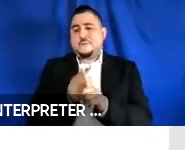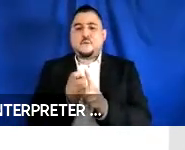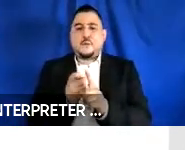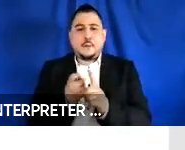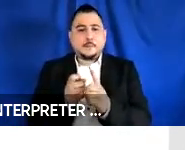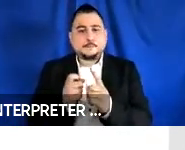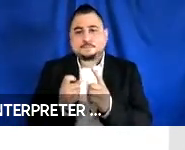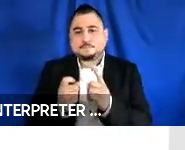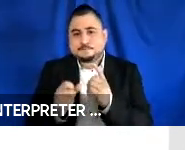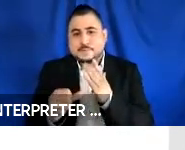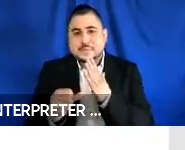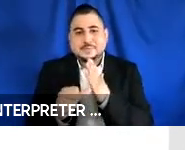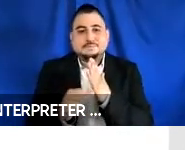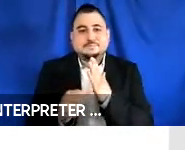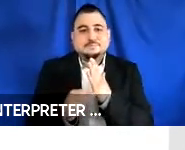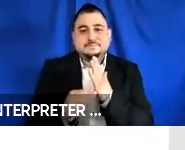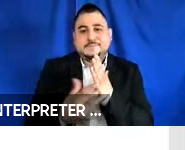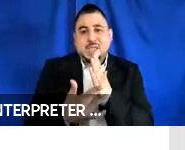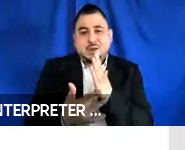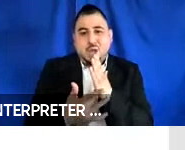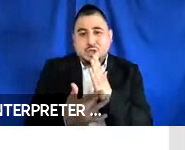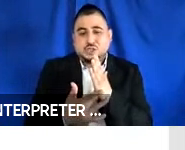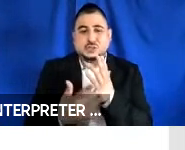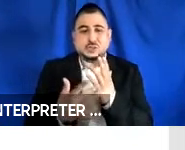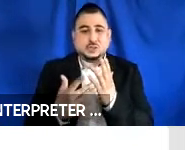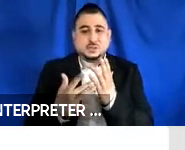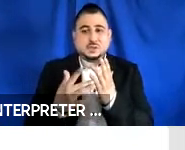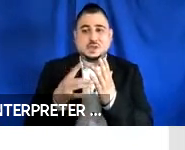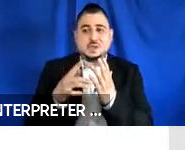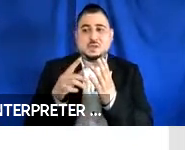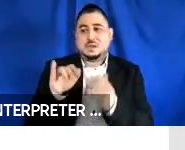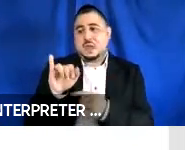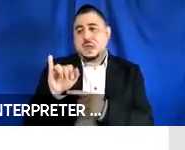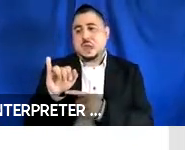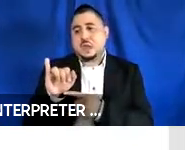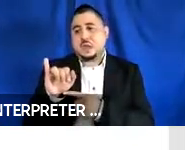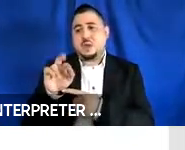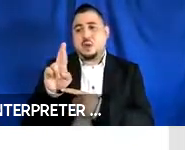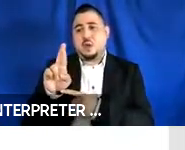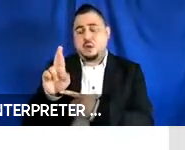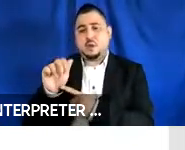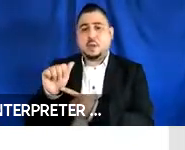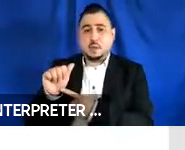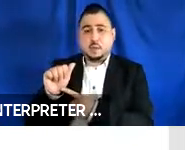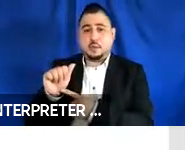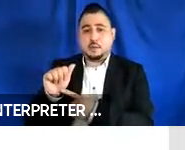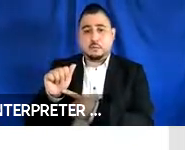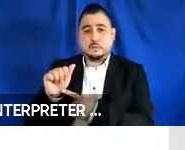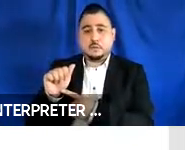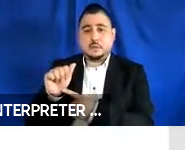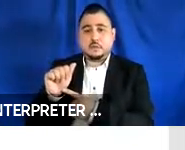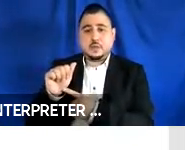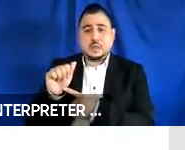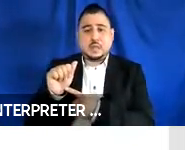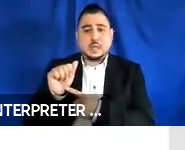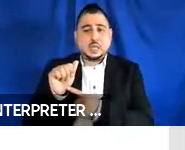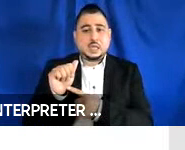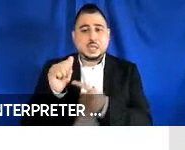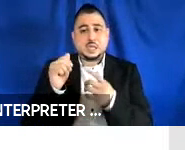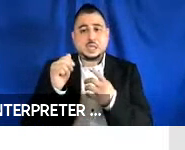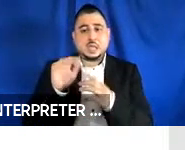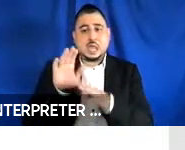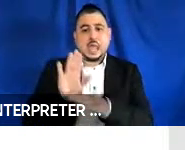assistive technologies. There's IRA, which is basically a